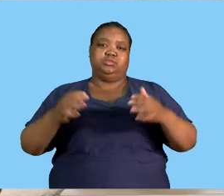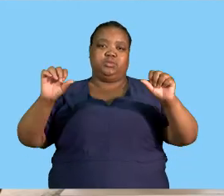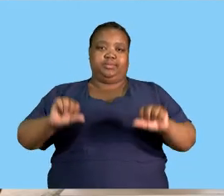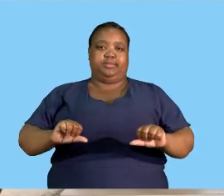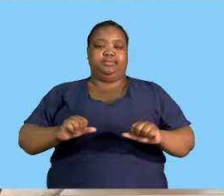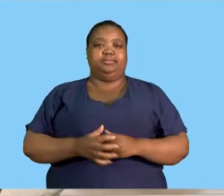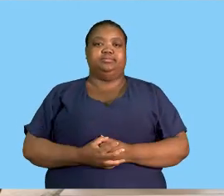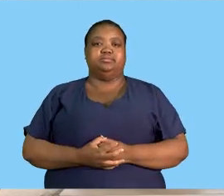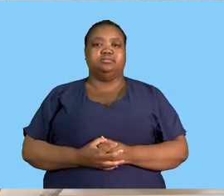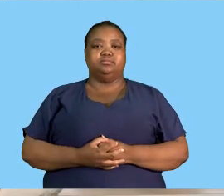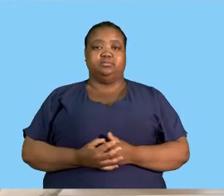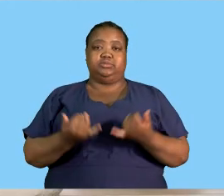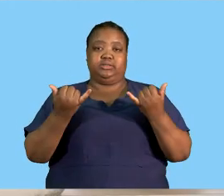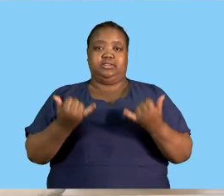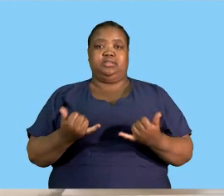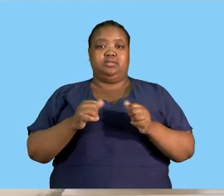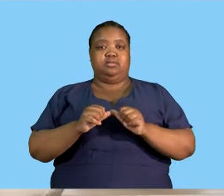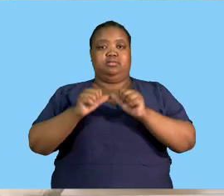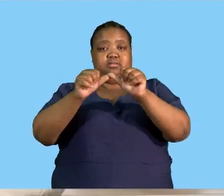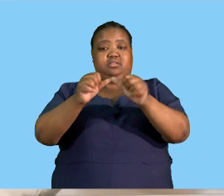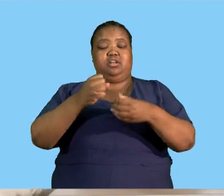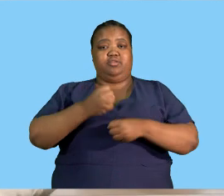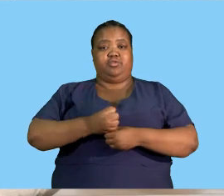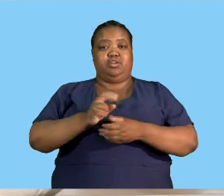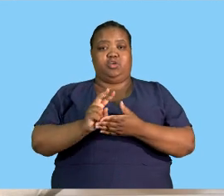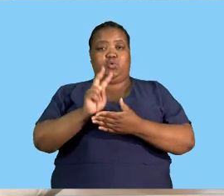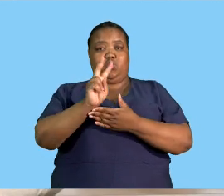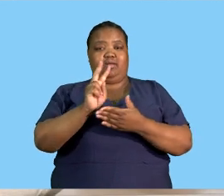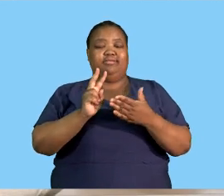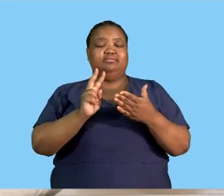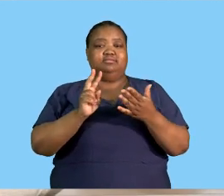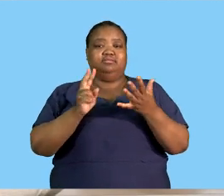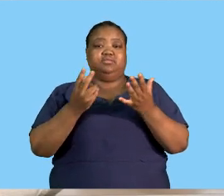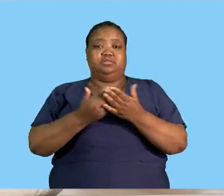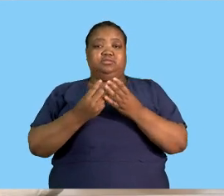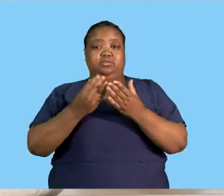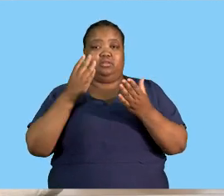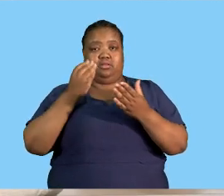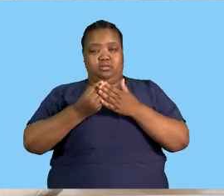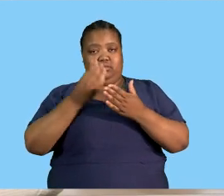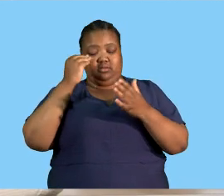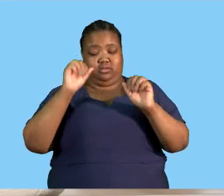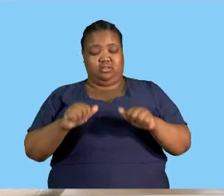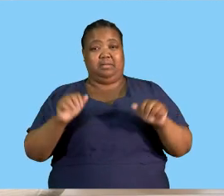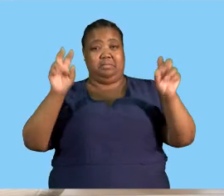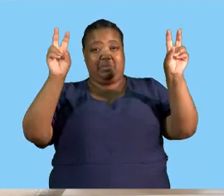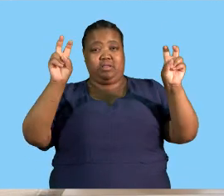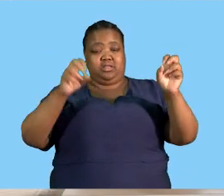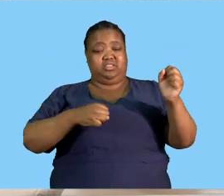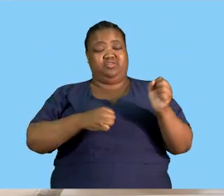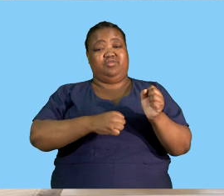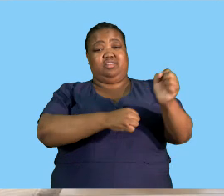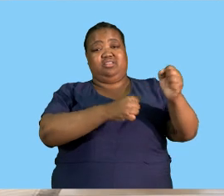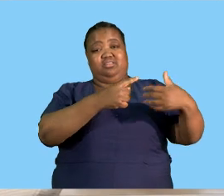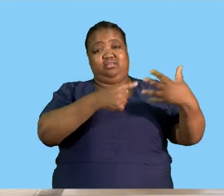Welcome back from the ad break. We're going to continue with our grade 12 lesson. The topic is business strategies. As mentioned,